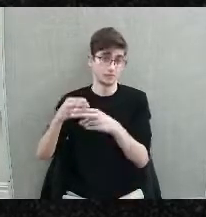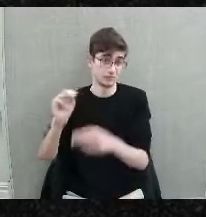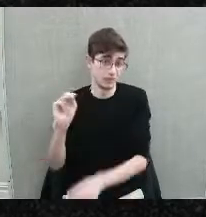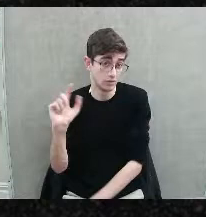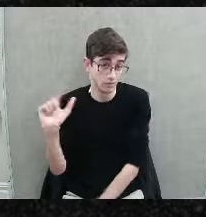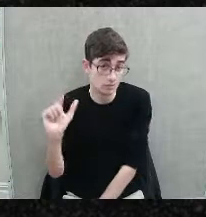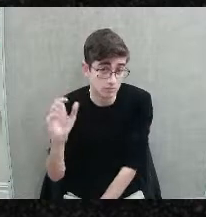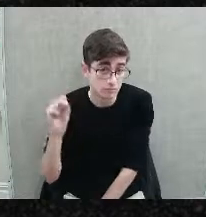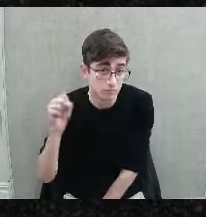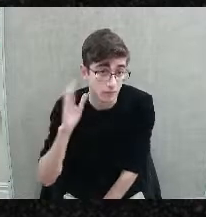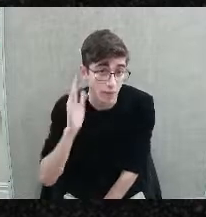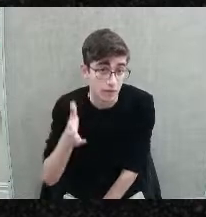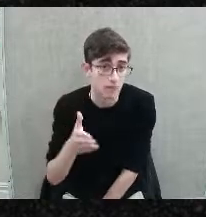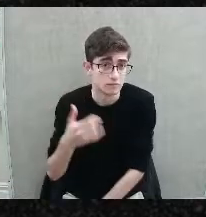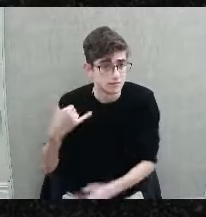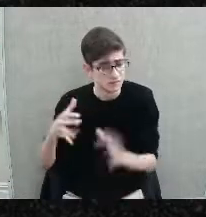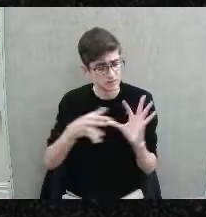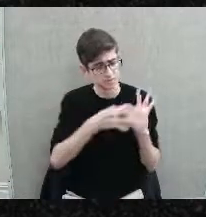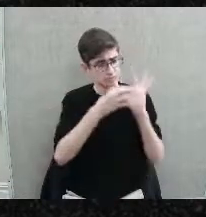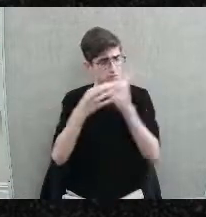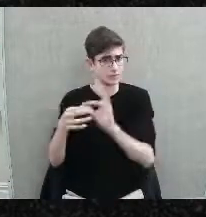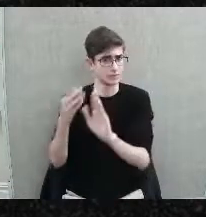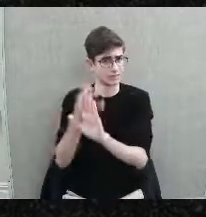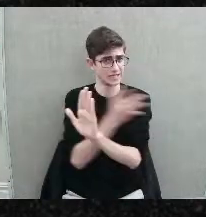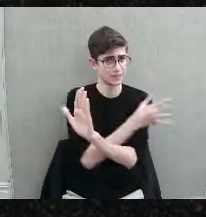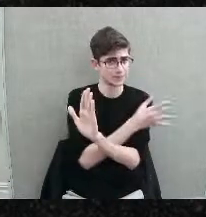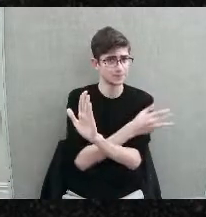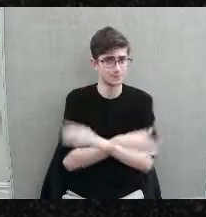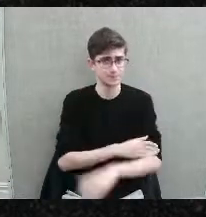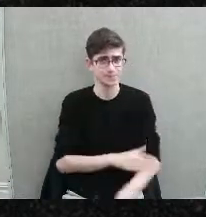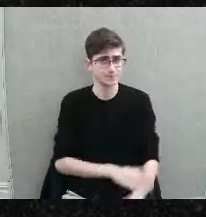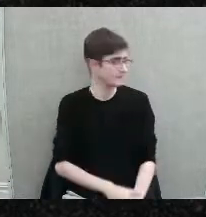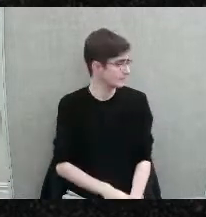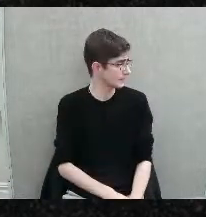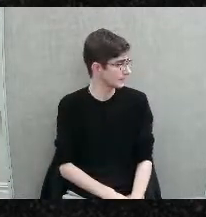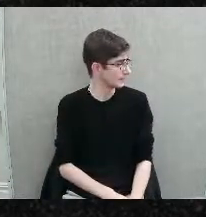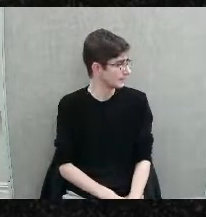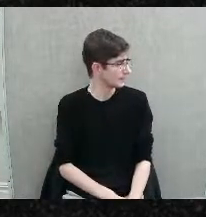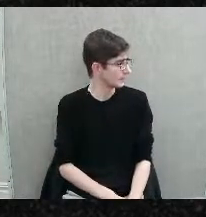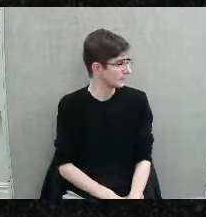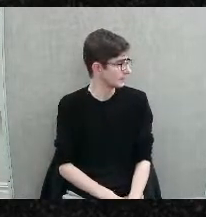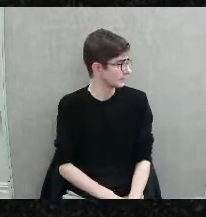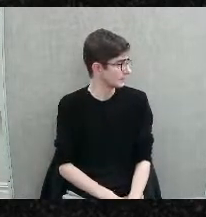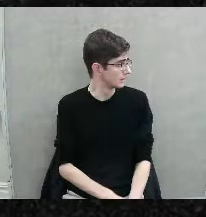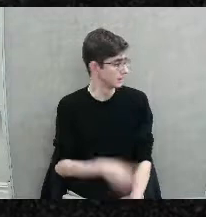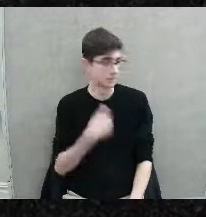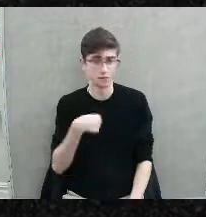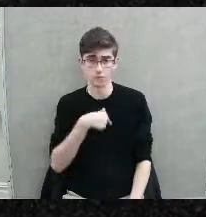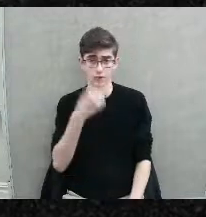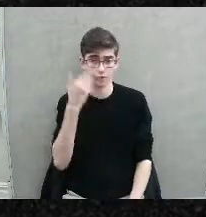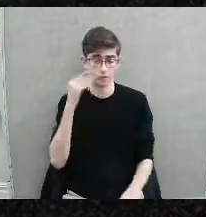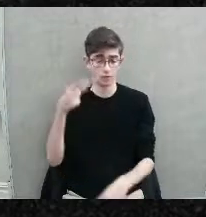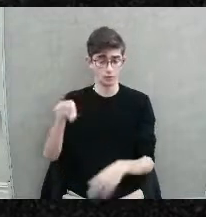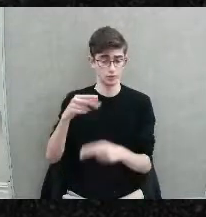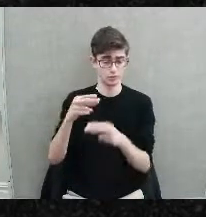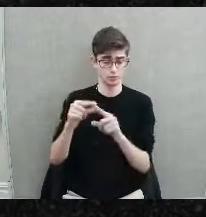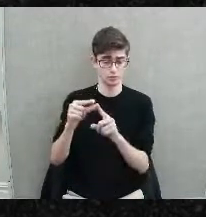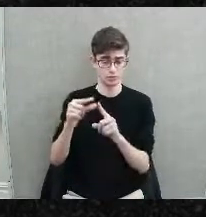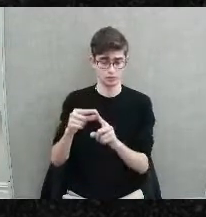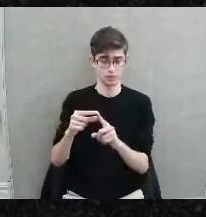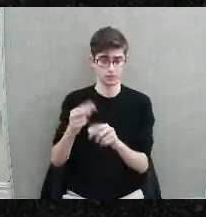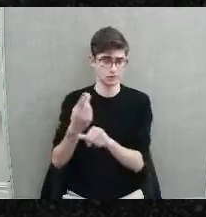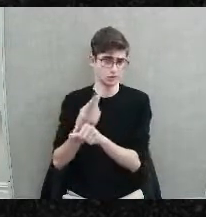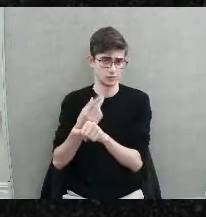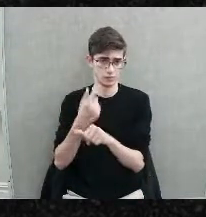an accurate characterization, even if we say we know that those terms are used for a lot of